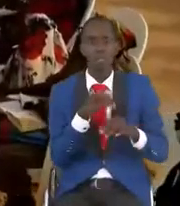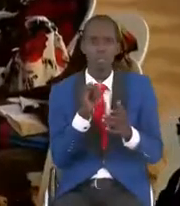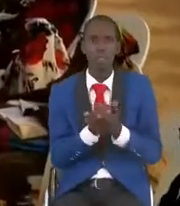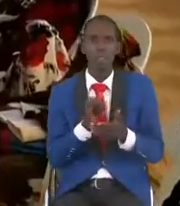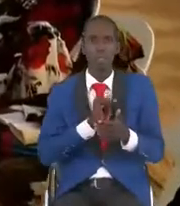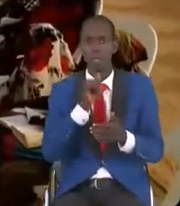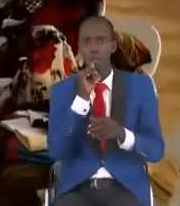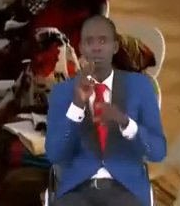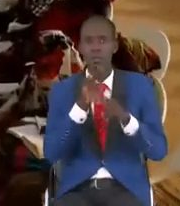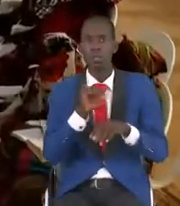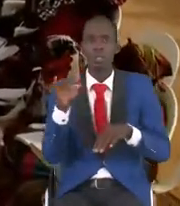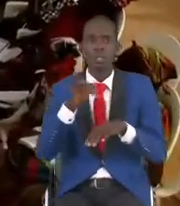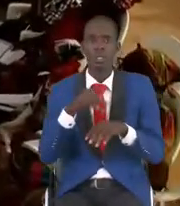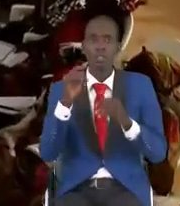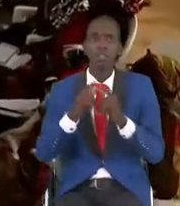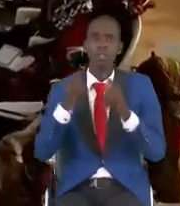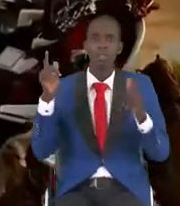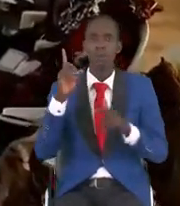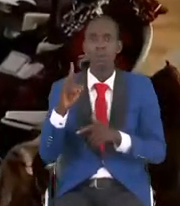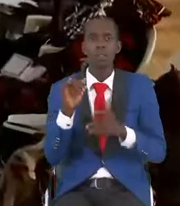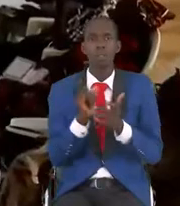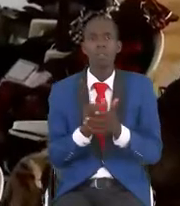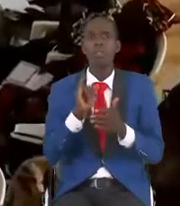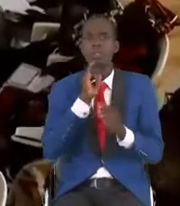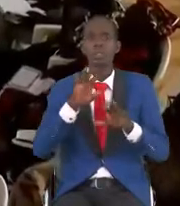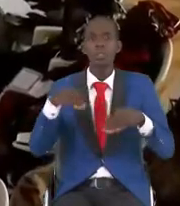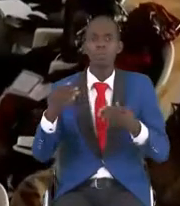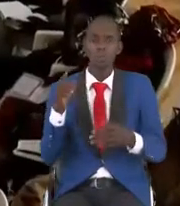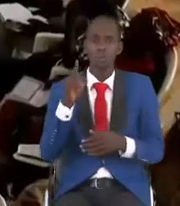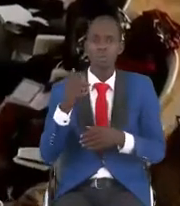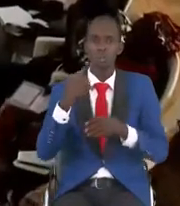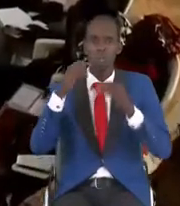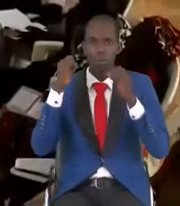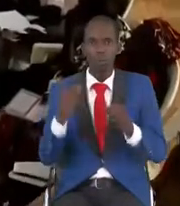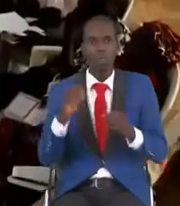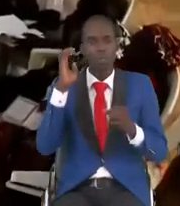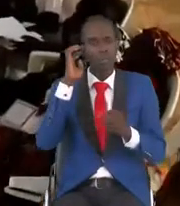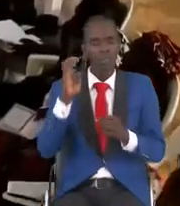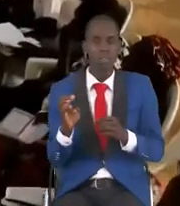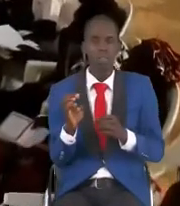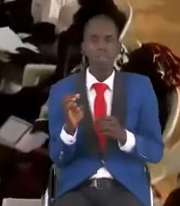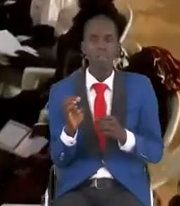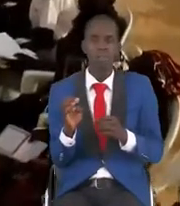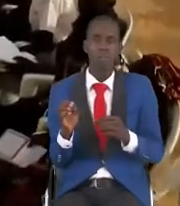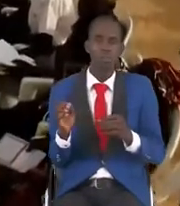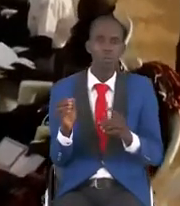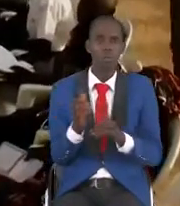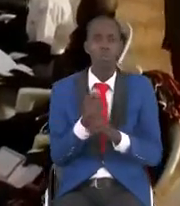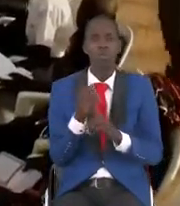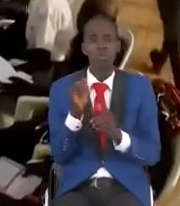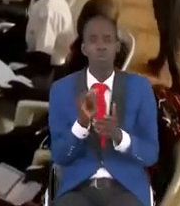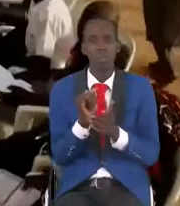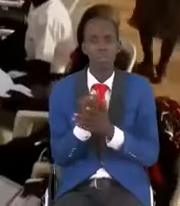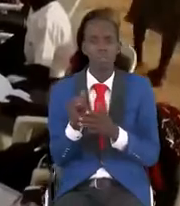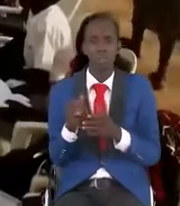the great one that has given me the power. He held that lion and tore the lion into pieces.